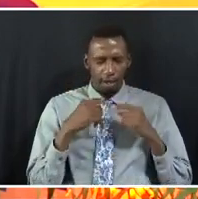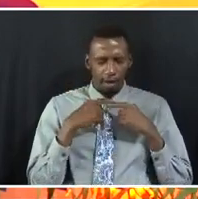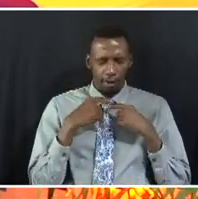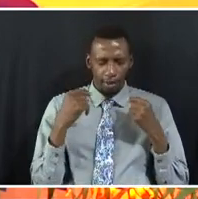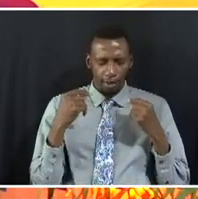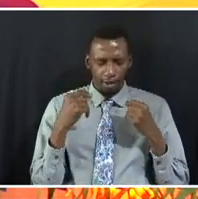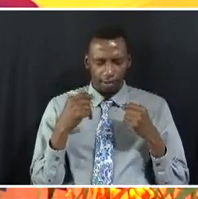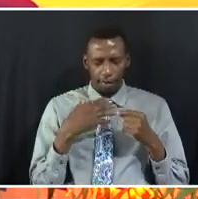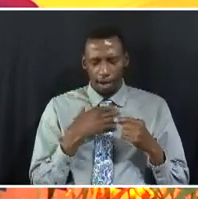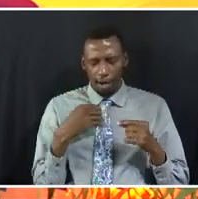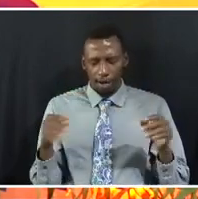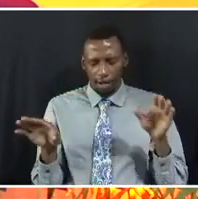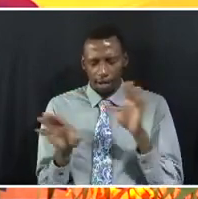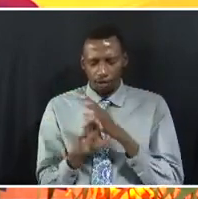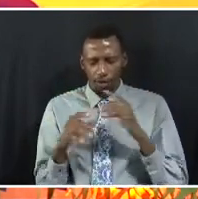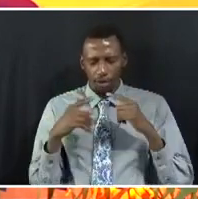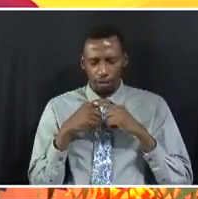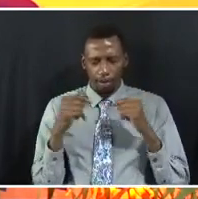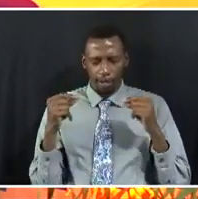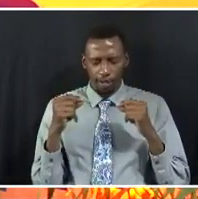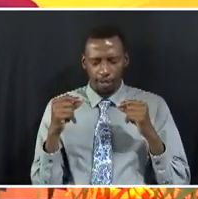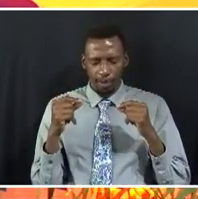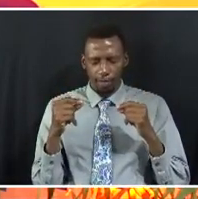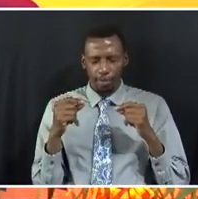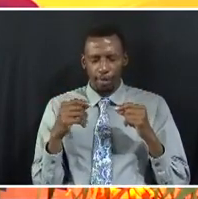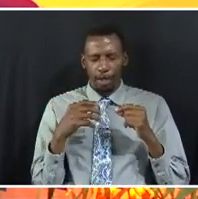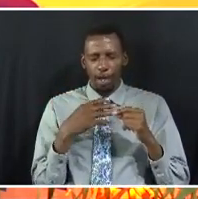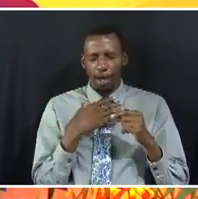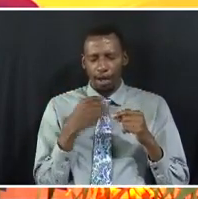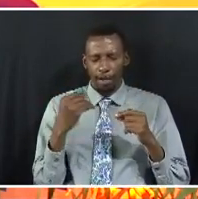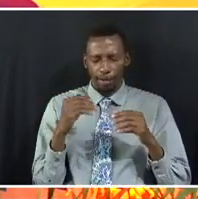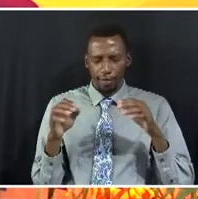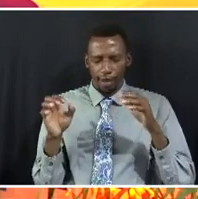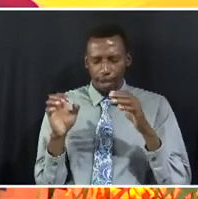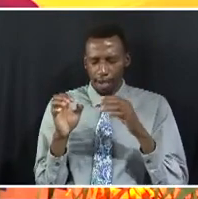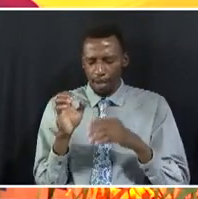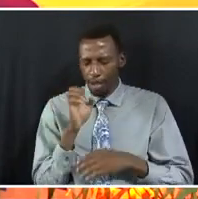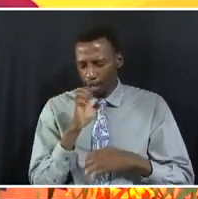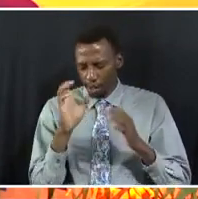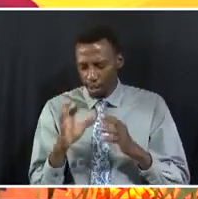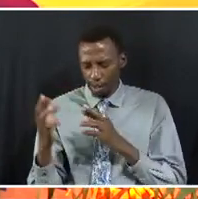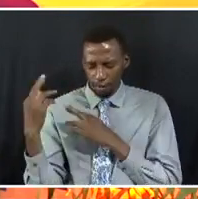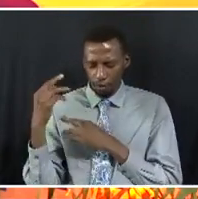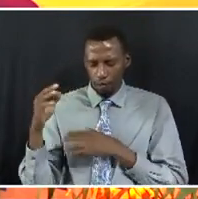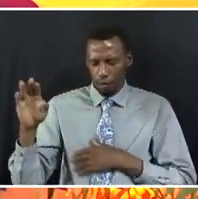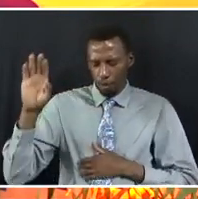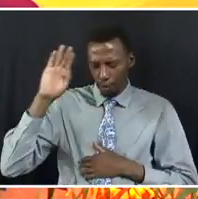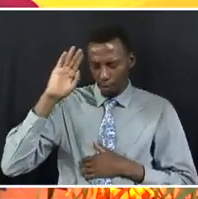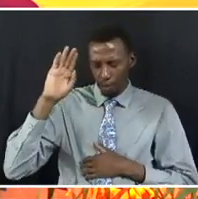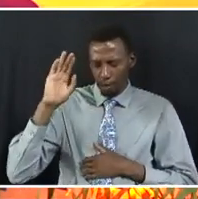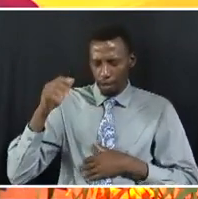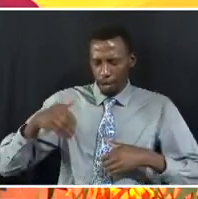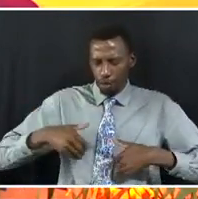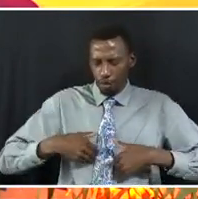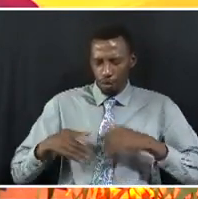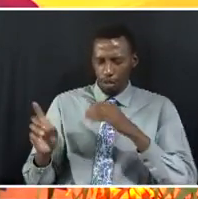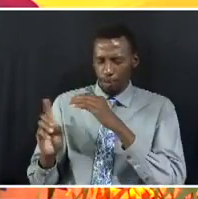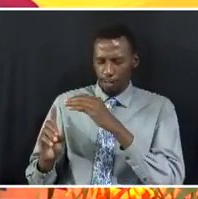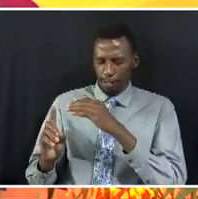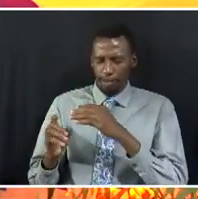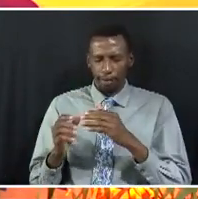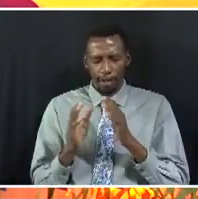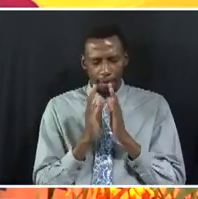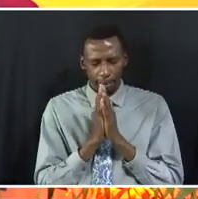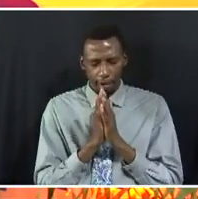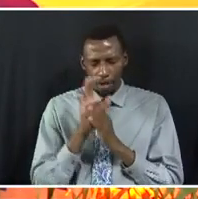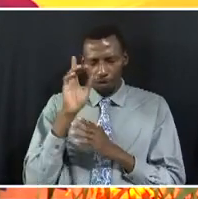associate pastors, for the elders in charge of the Pathfinder ministry and of the youth ministry, and pray that you'll continue